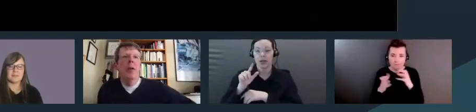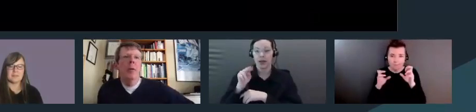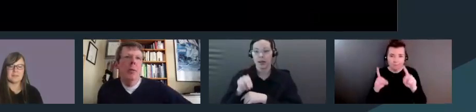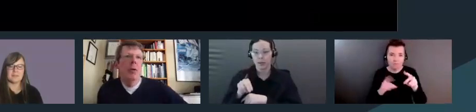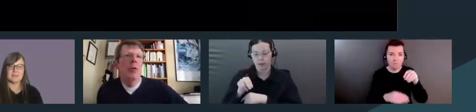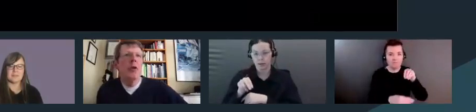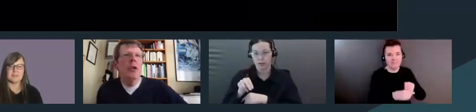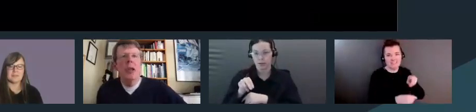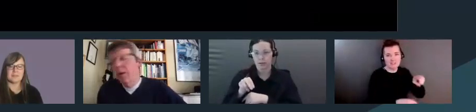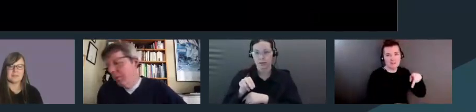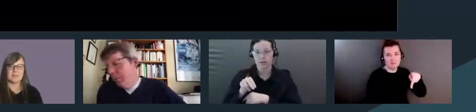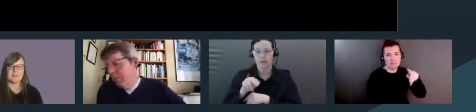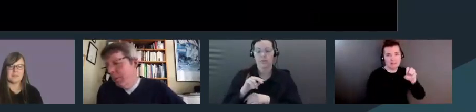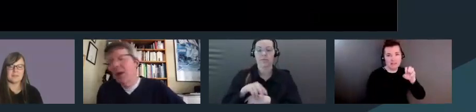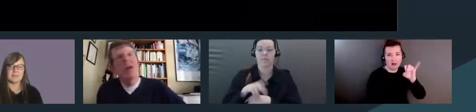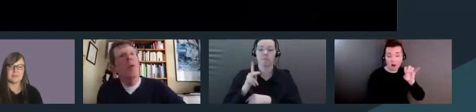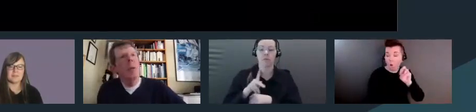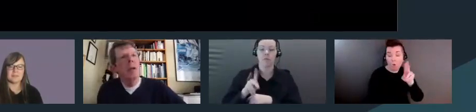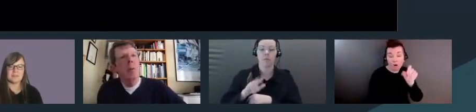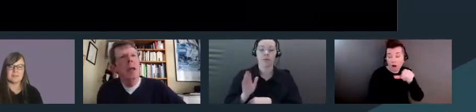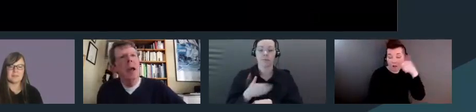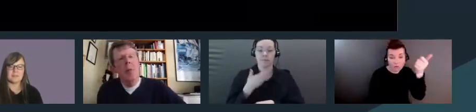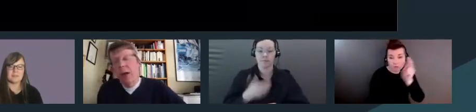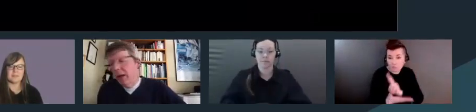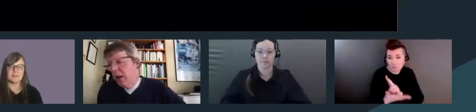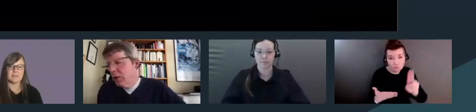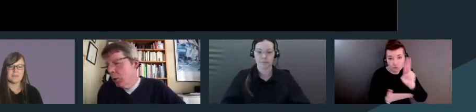probably any other university because they were